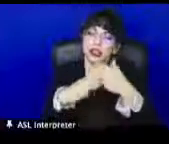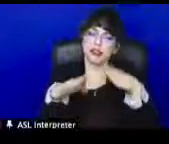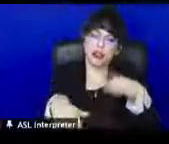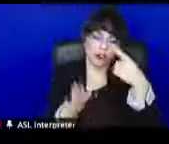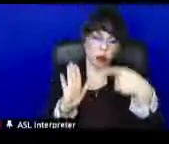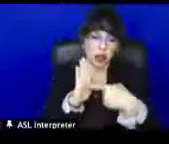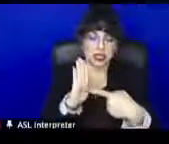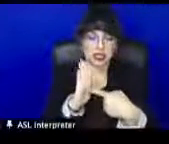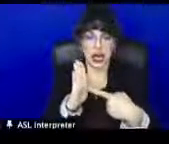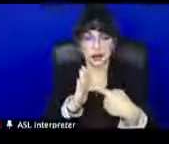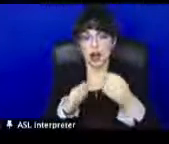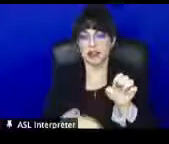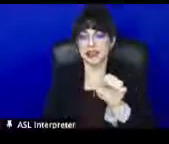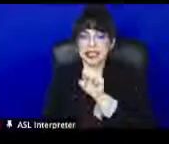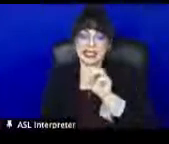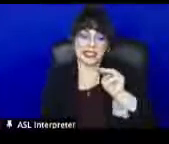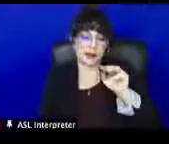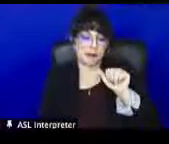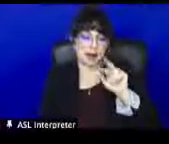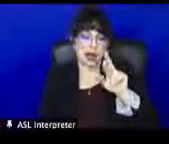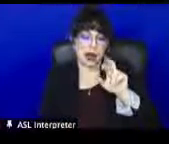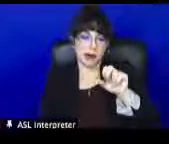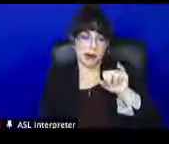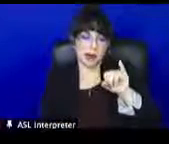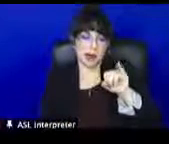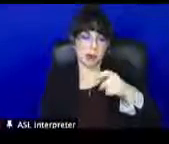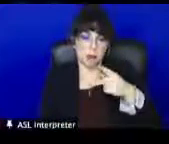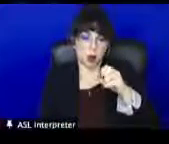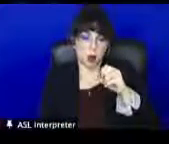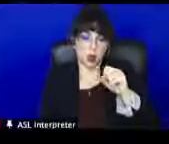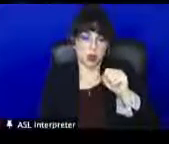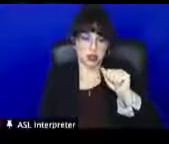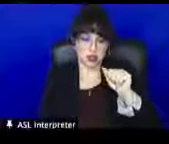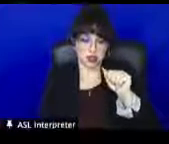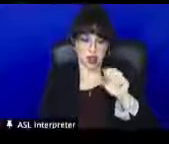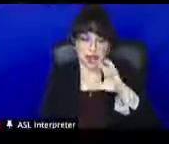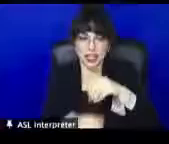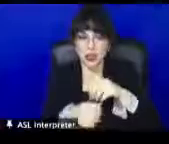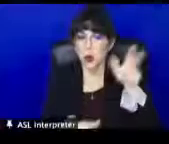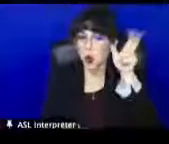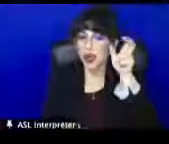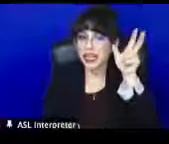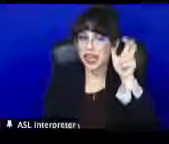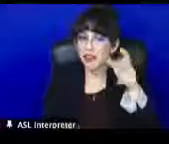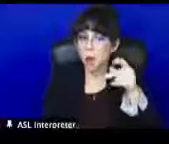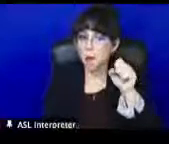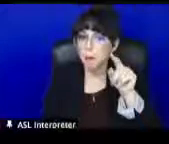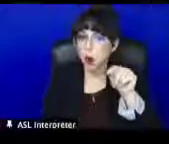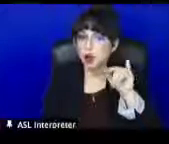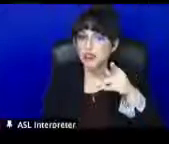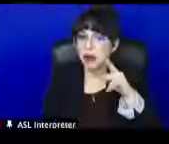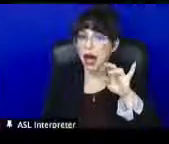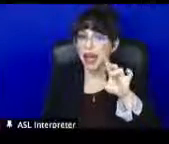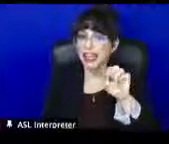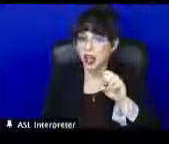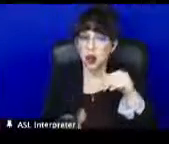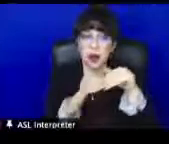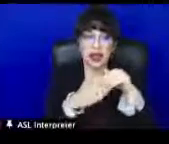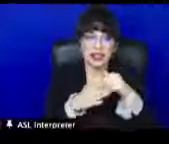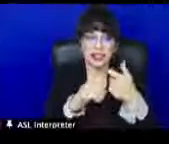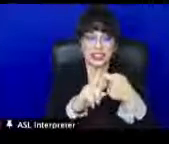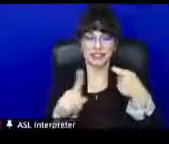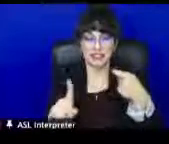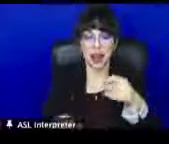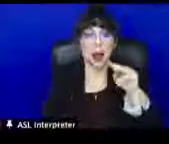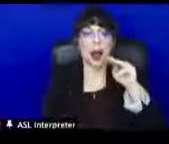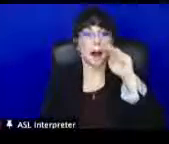eastern part of Mariposa, which includes the Devil's Postpile, which is accessed from Mammoth